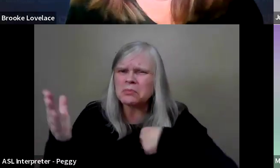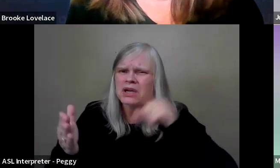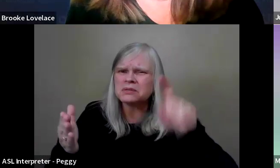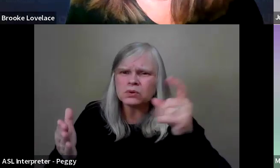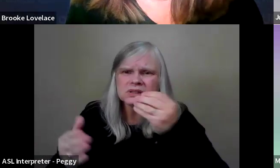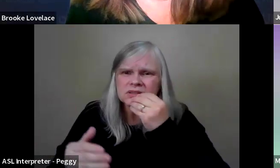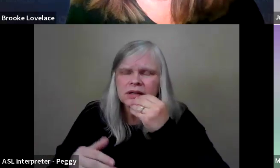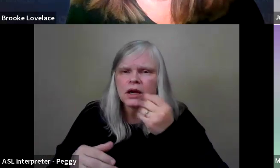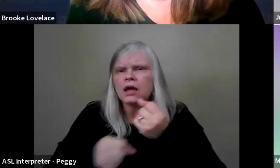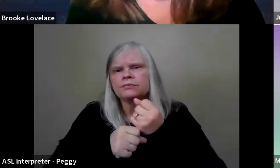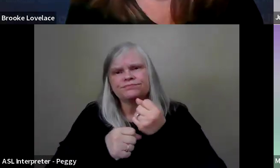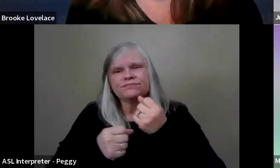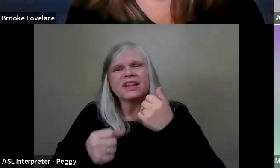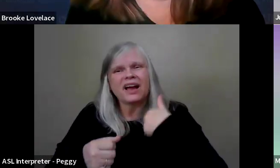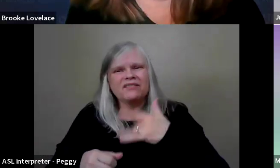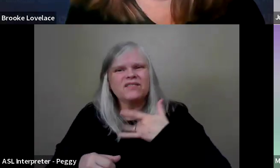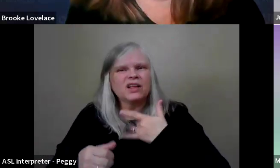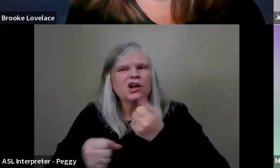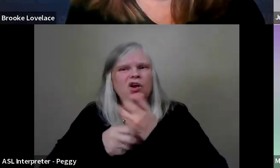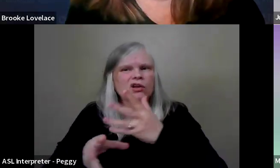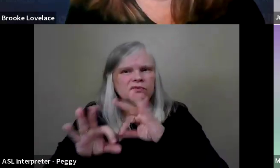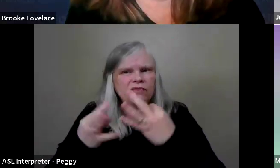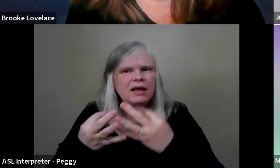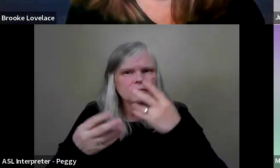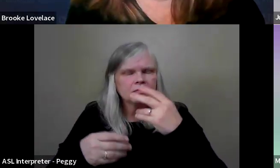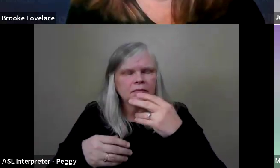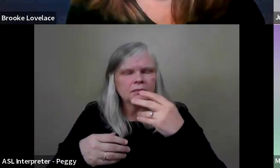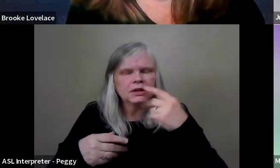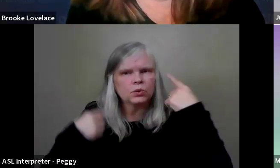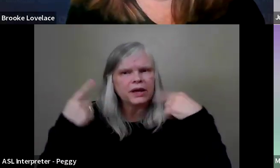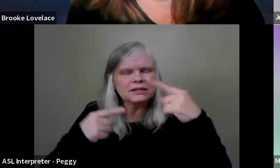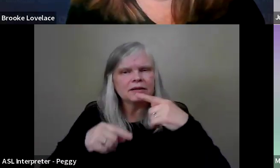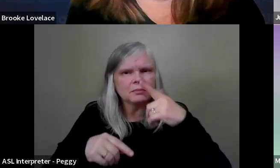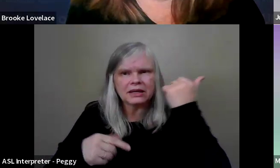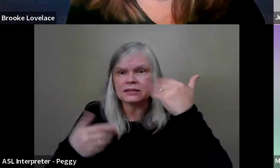drives my family crazy because they'll ask and I have no idea what to say.